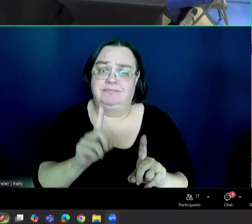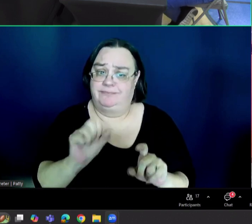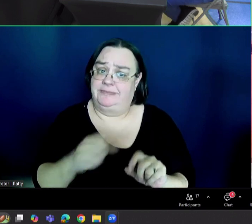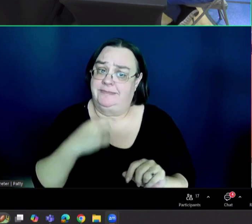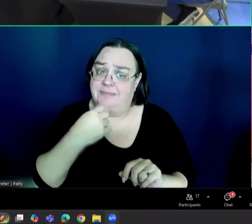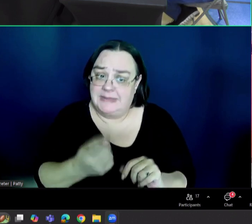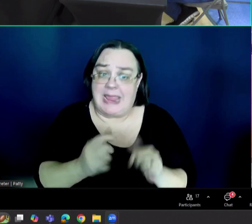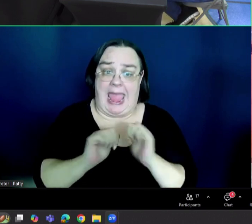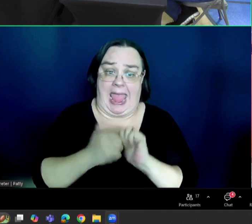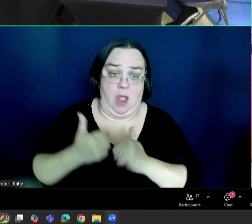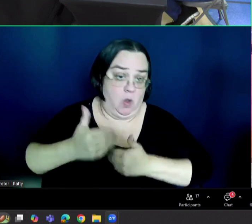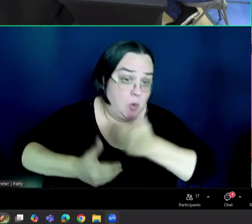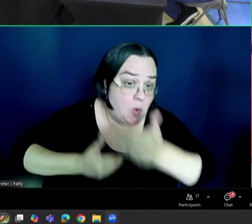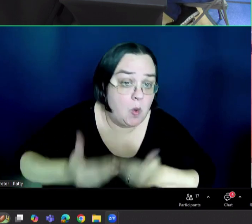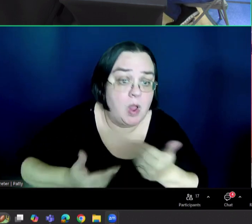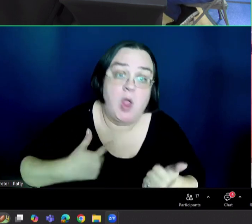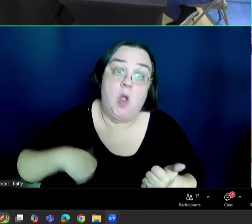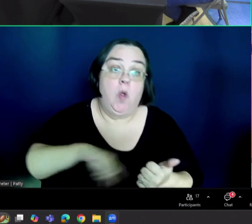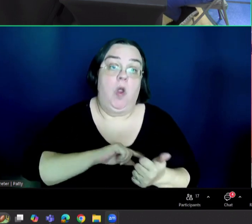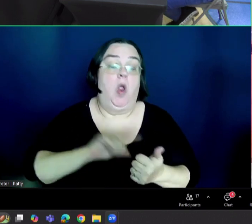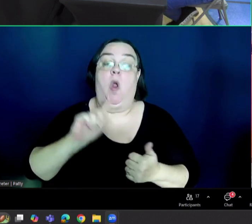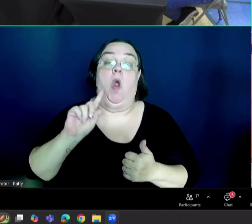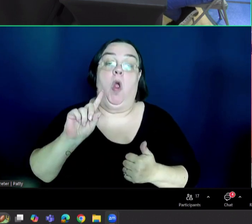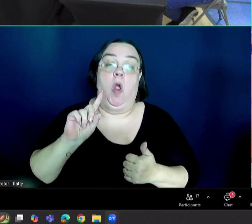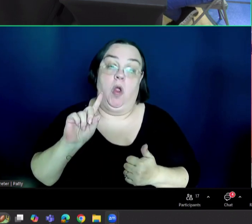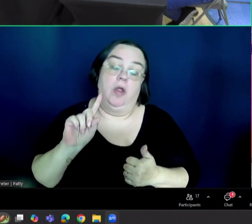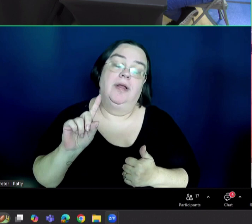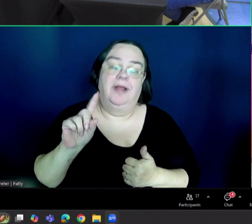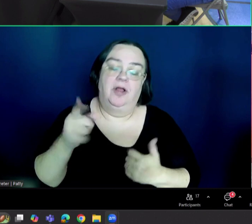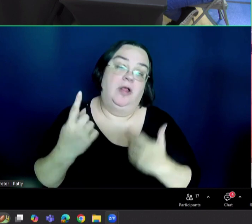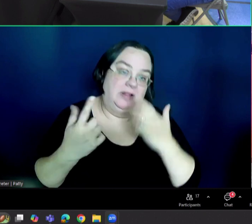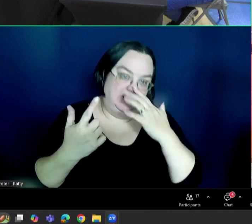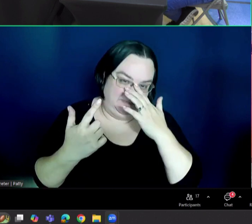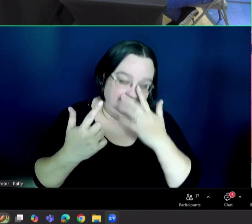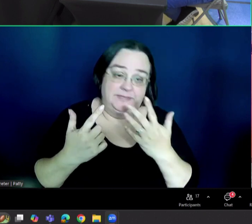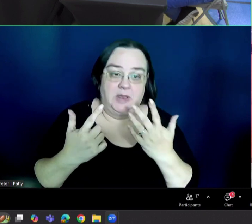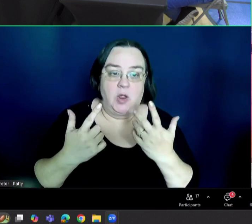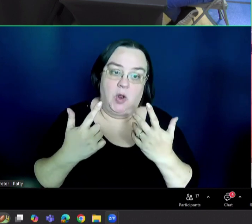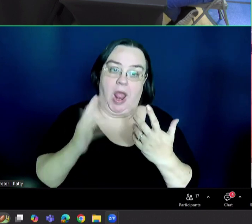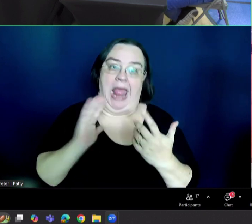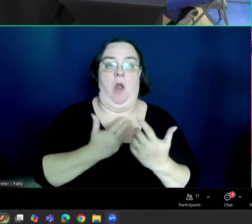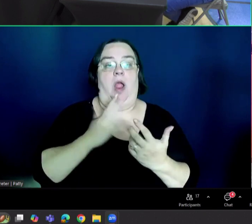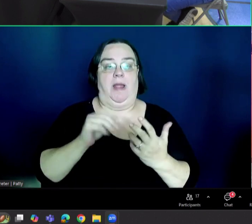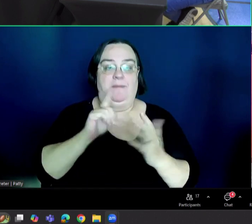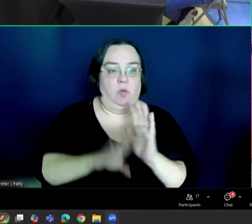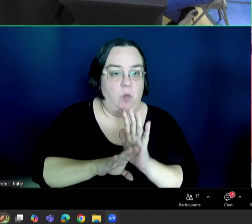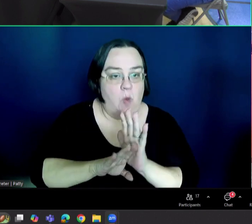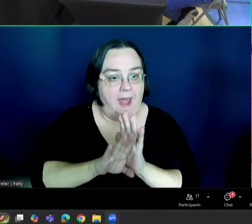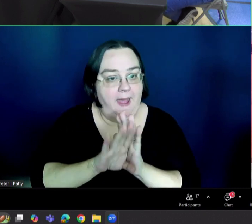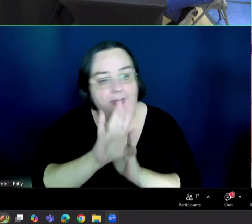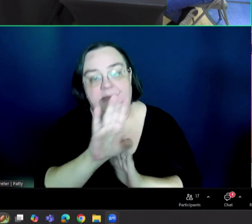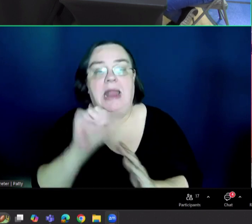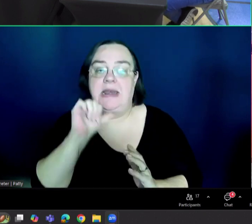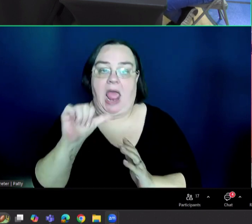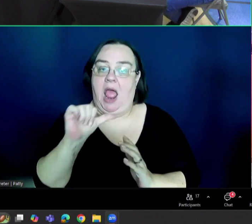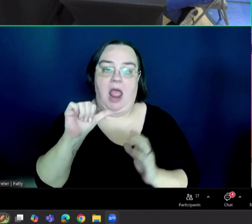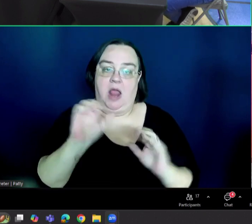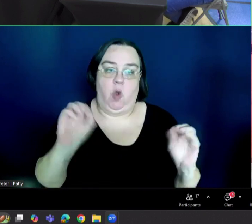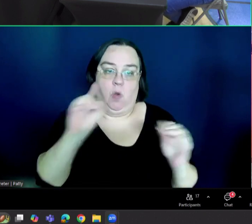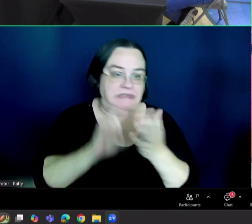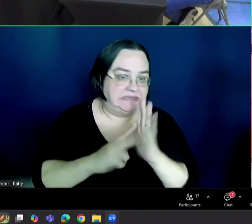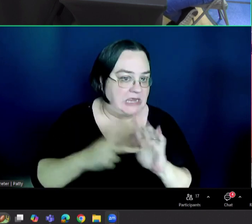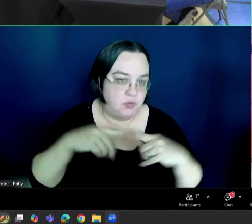are going, we are only going on going upward, and there's not the intention to sell the company out. But